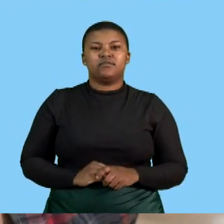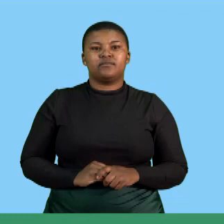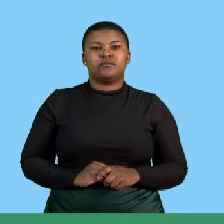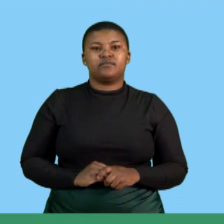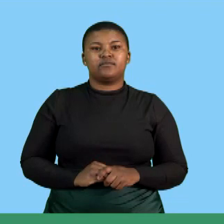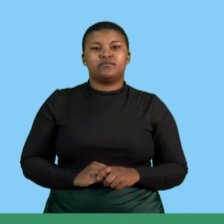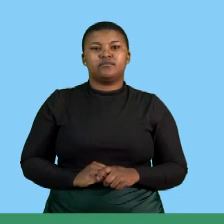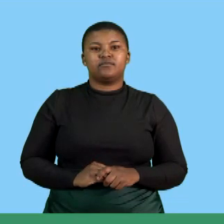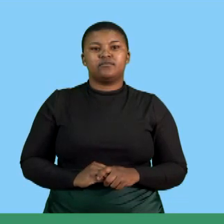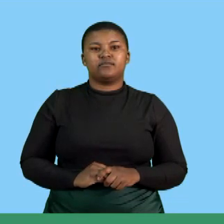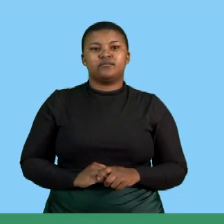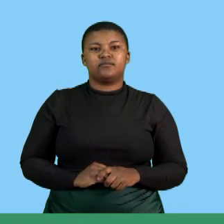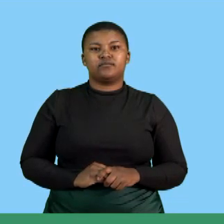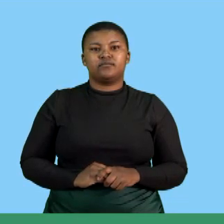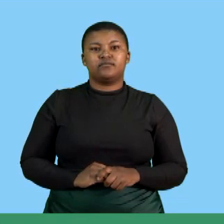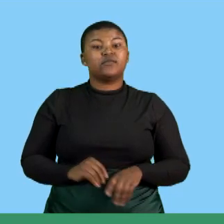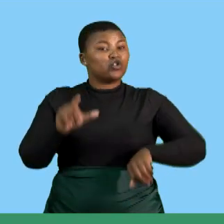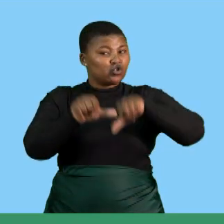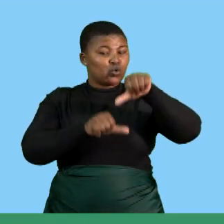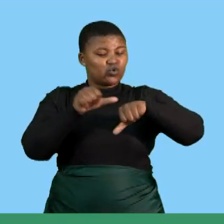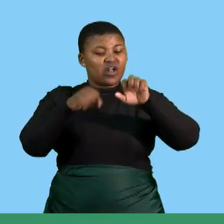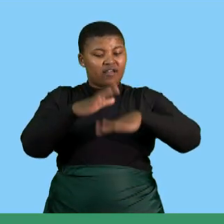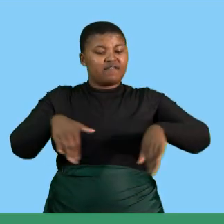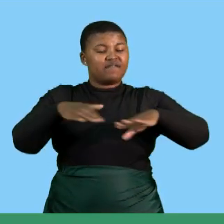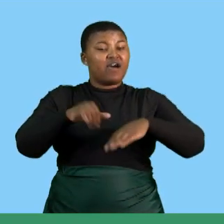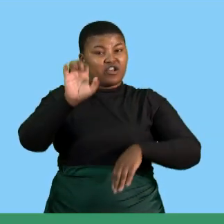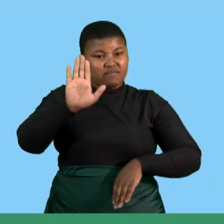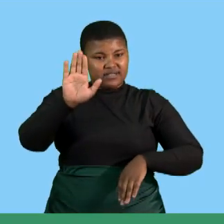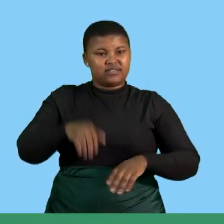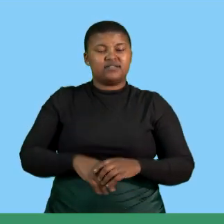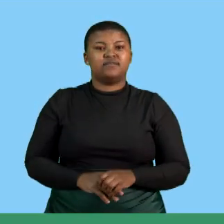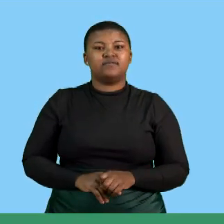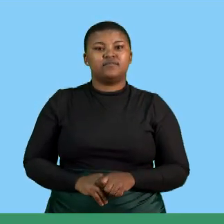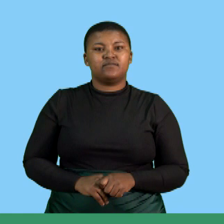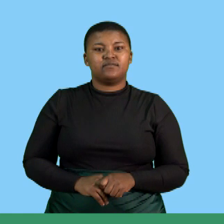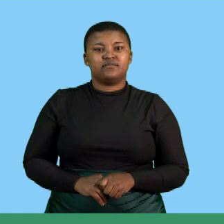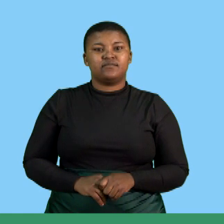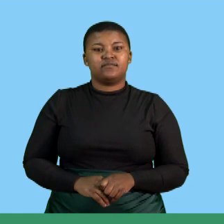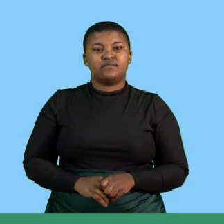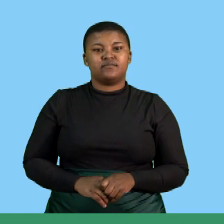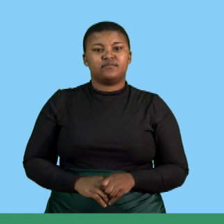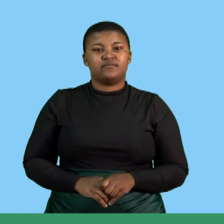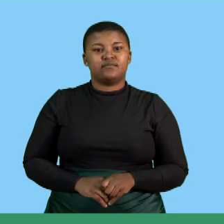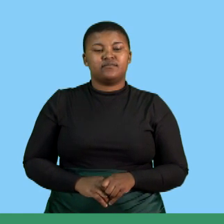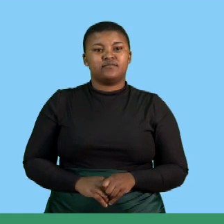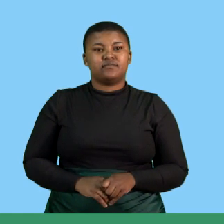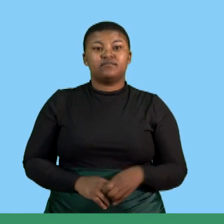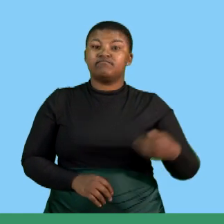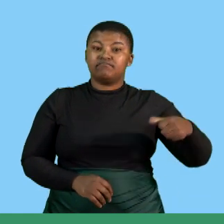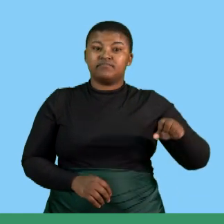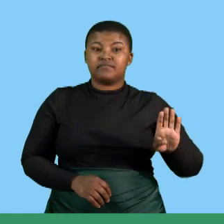environment. All right, so this then is the social environment as component of the macro